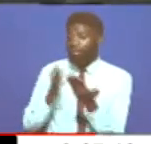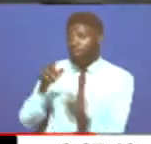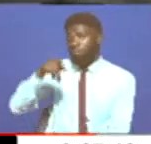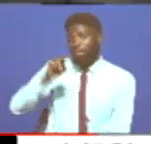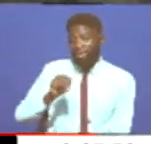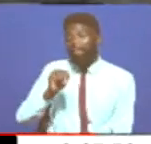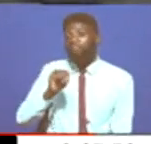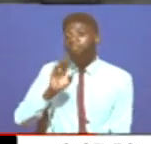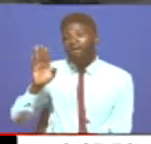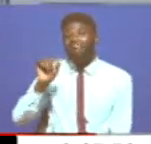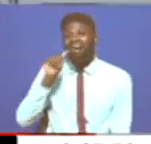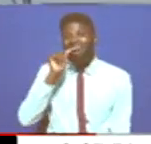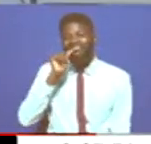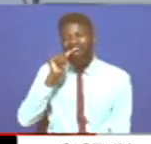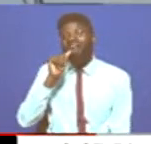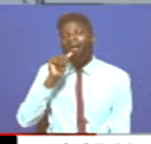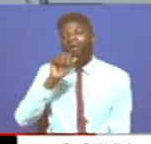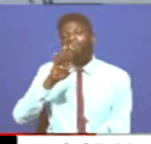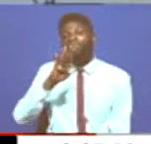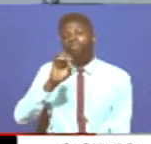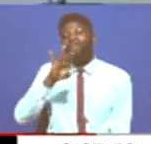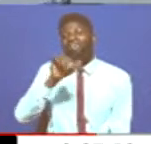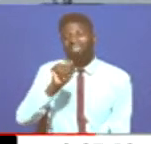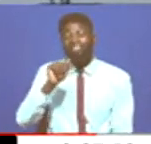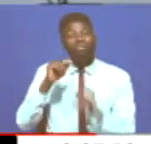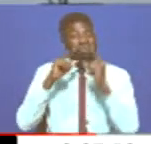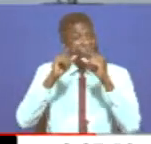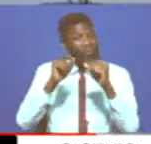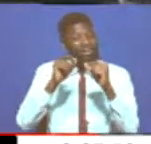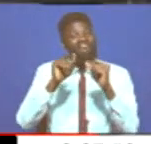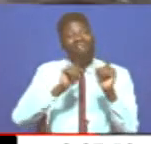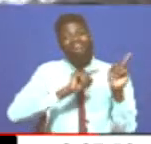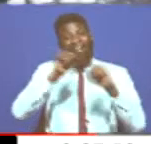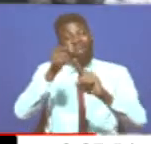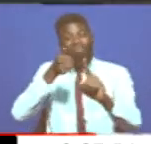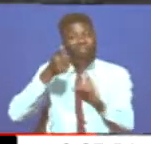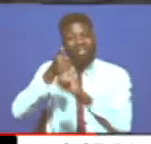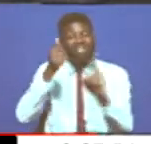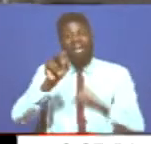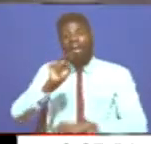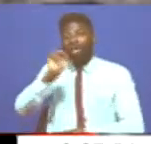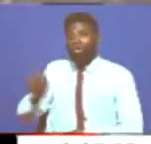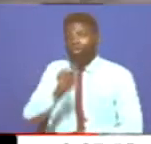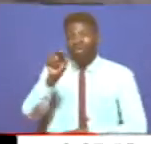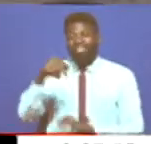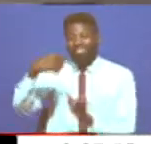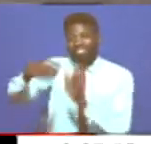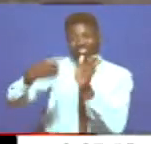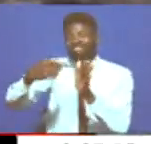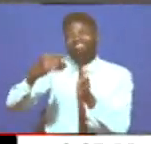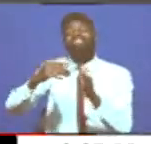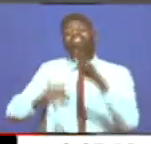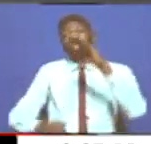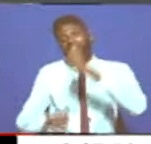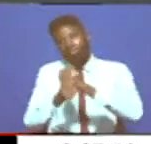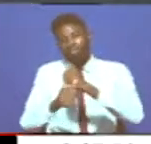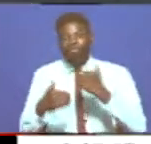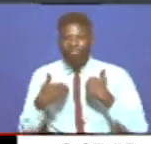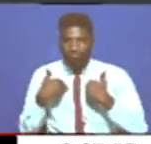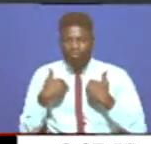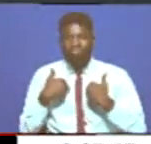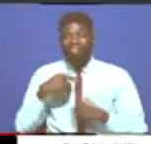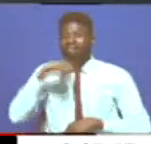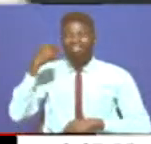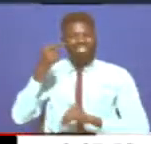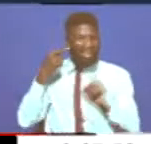action that could now directly threaten the safety of all Europe. Russia's military strategy appears to target key